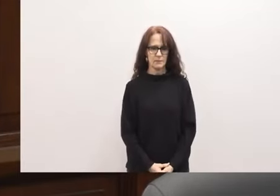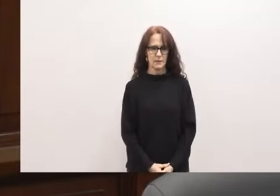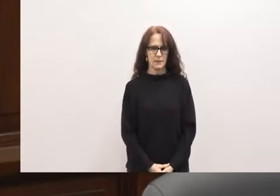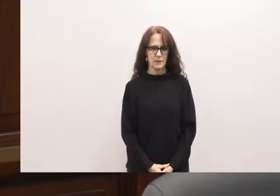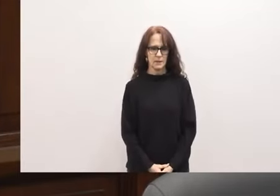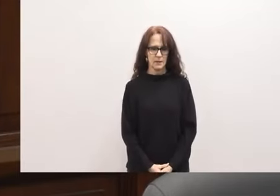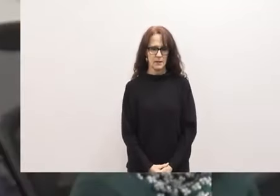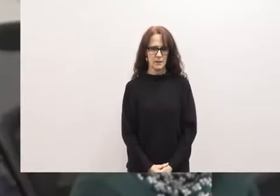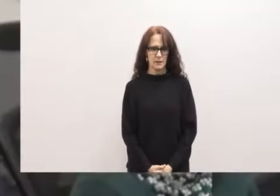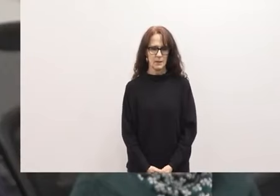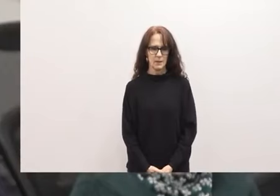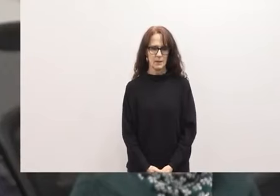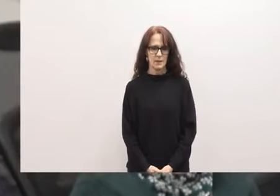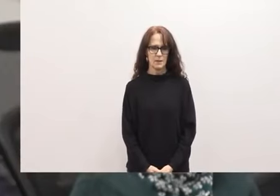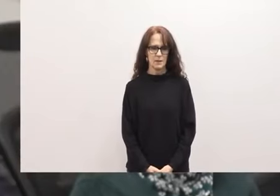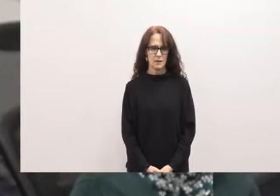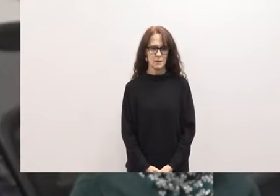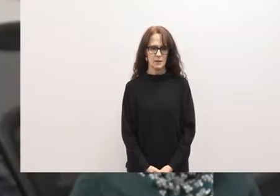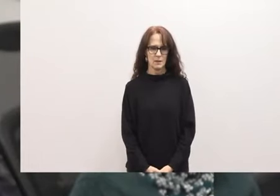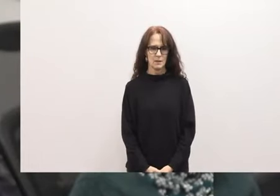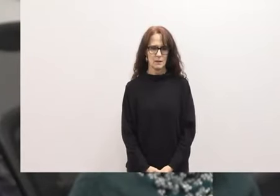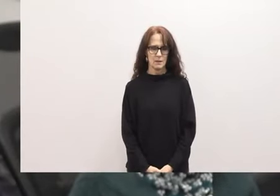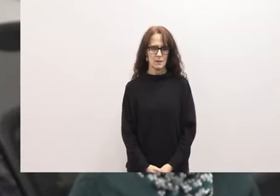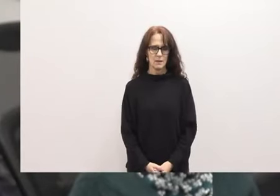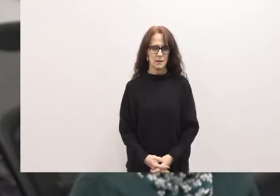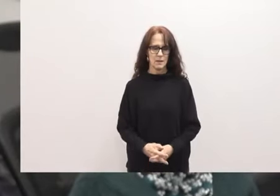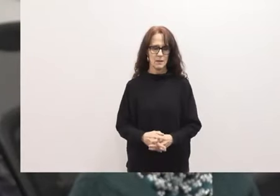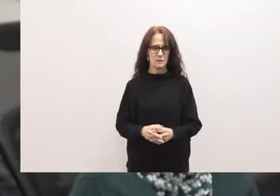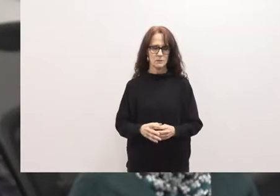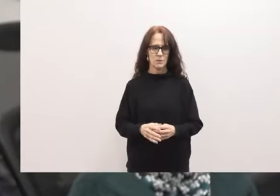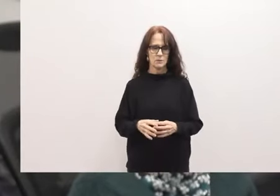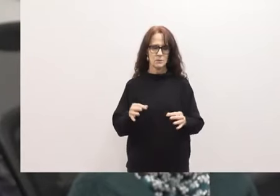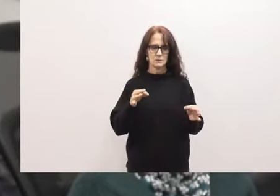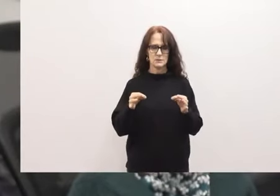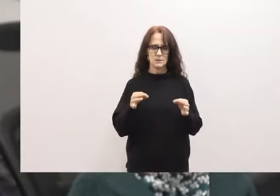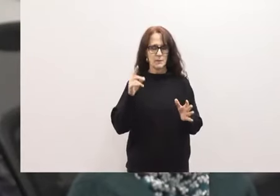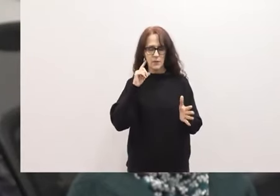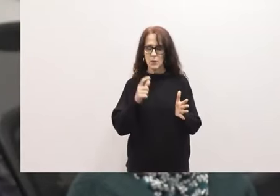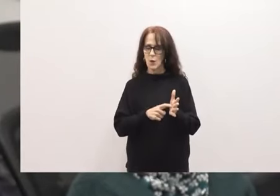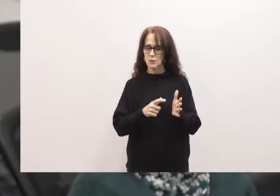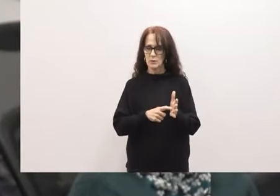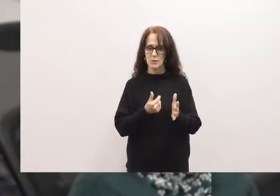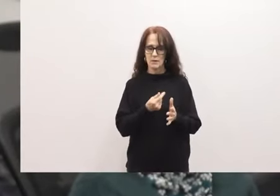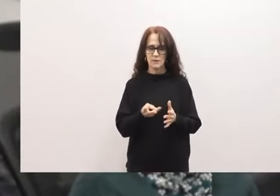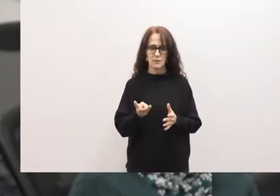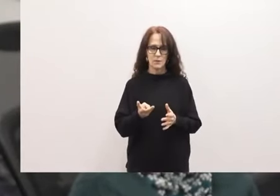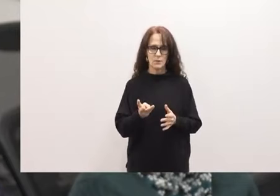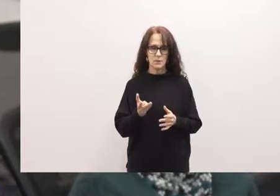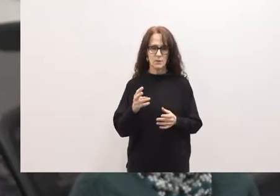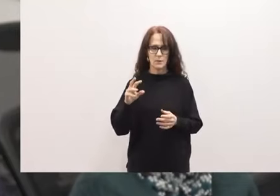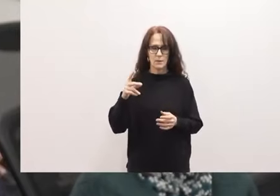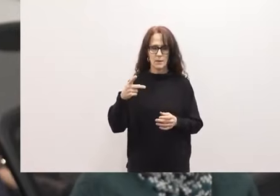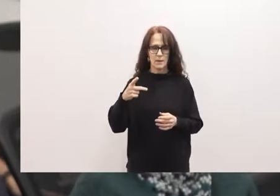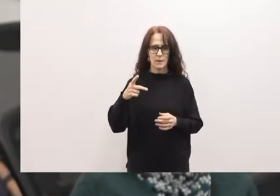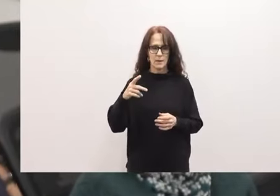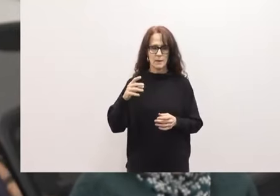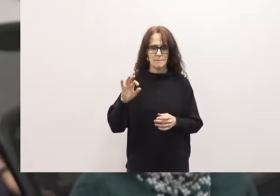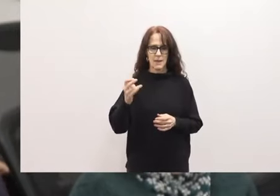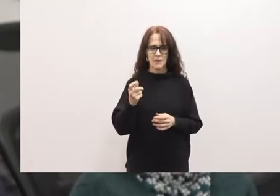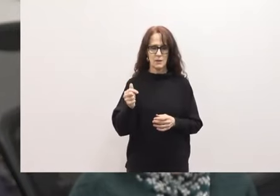So just to call out some of the noticings that you shared now, there's also a few patterns to take note